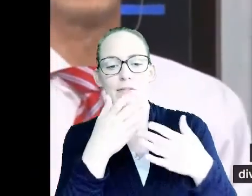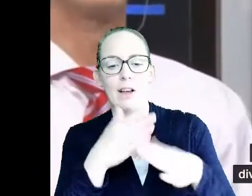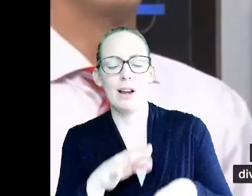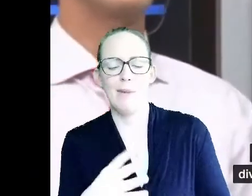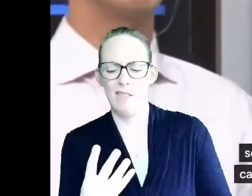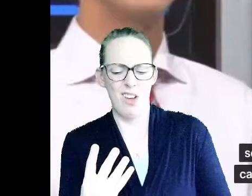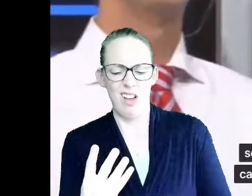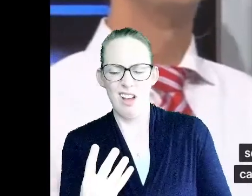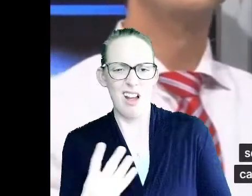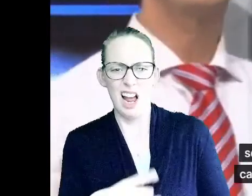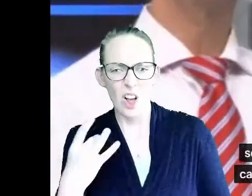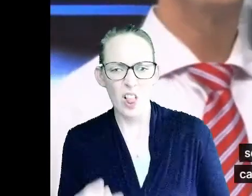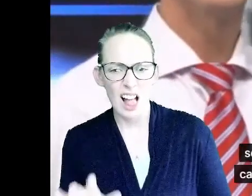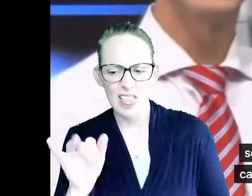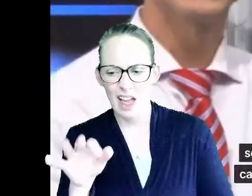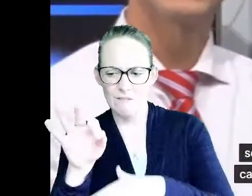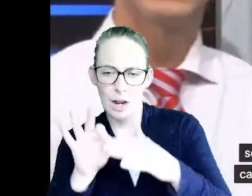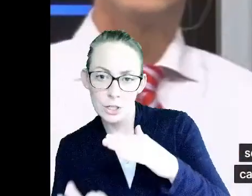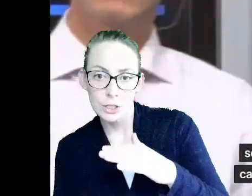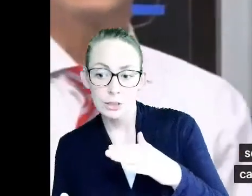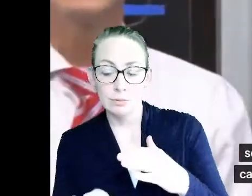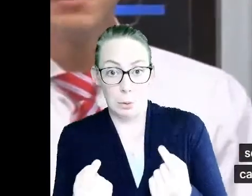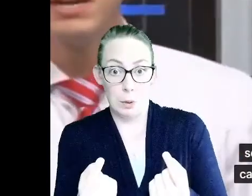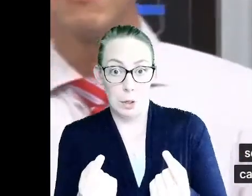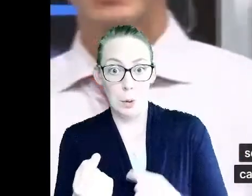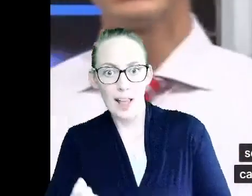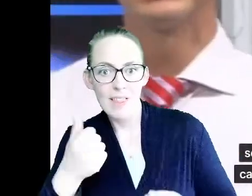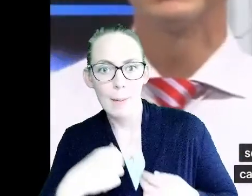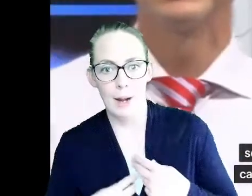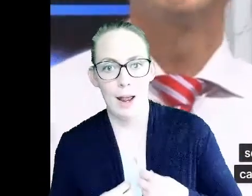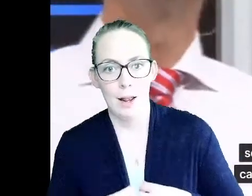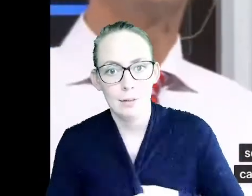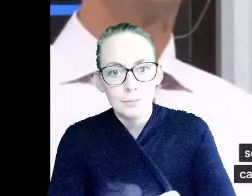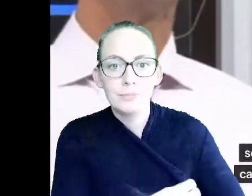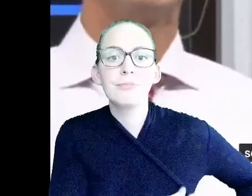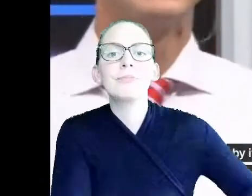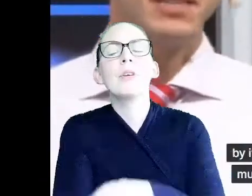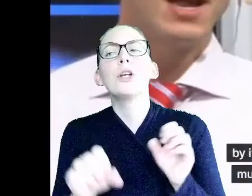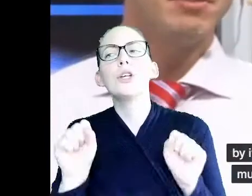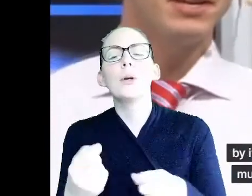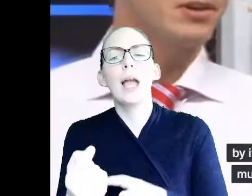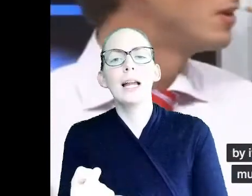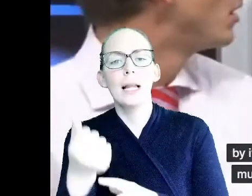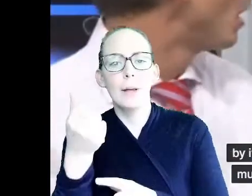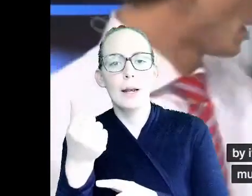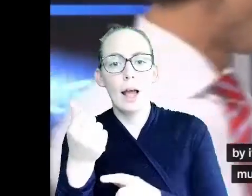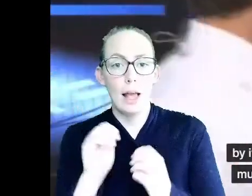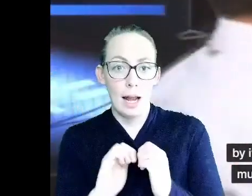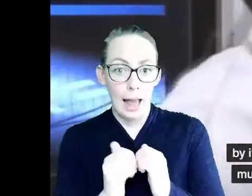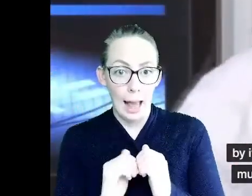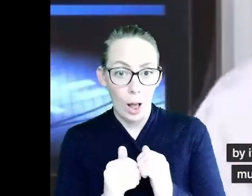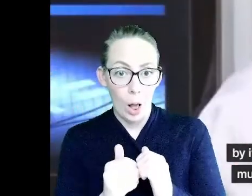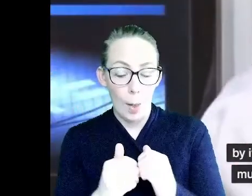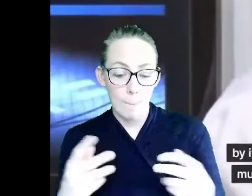that fraction, so why don't we just eliminate it? You can eliminate a fraction by multiplying by its denominator. In